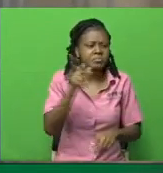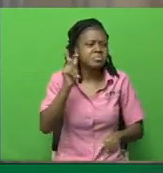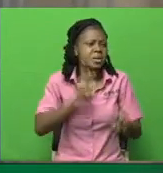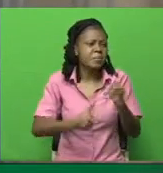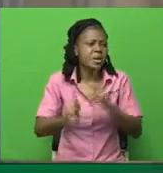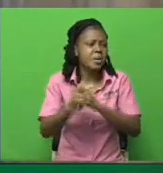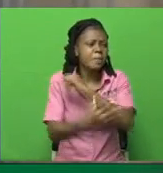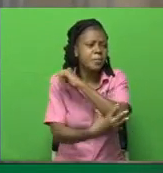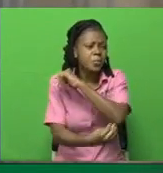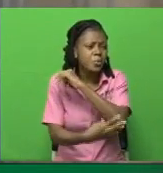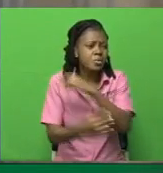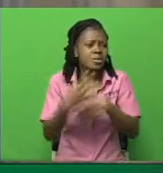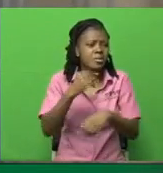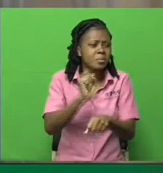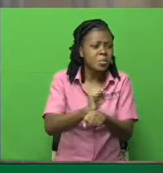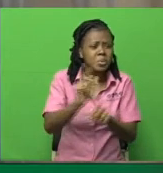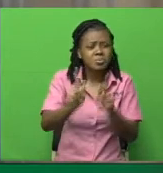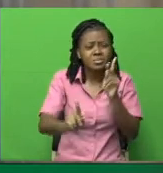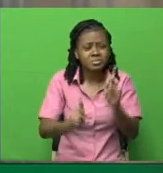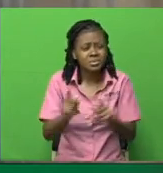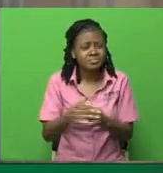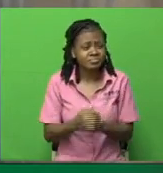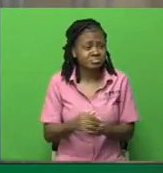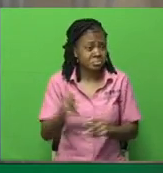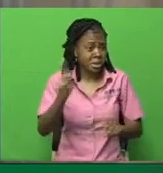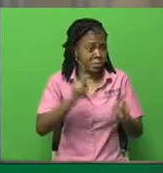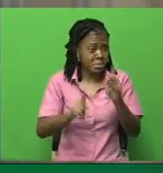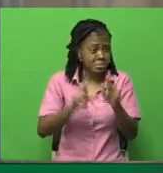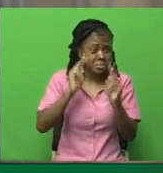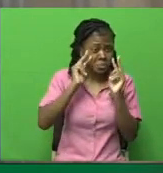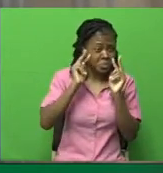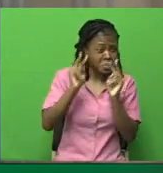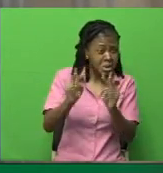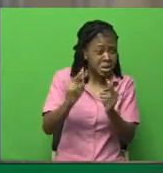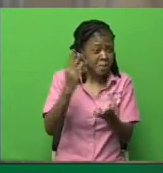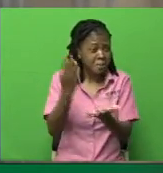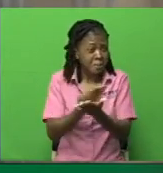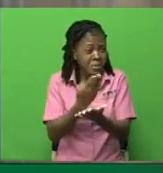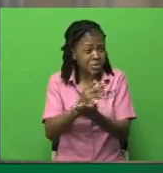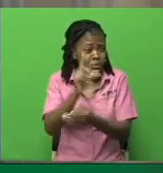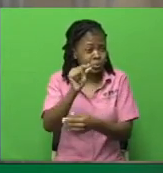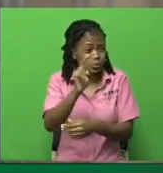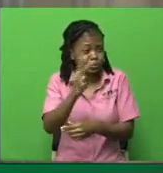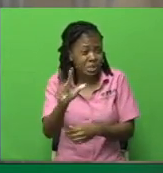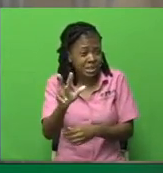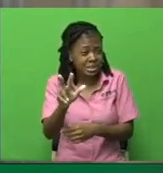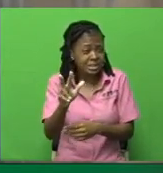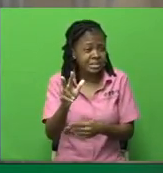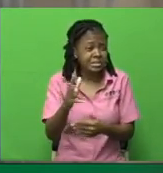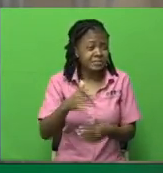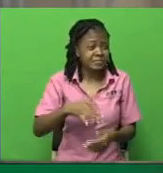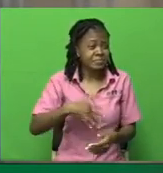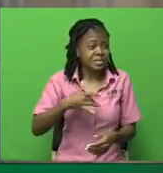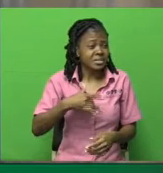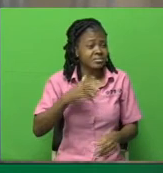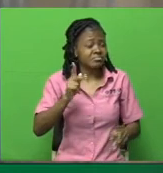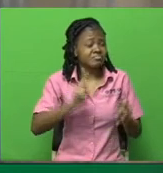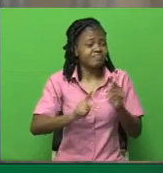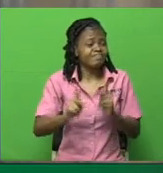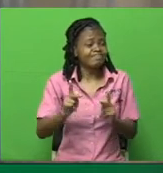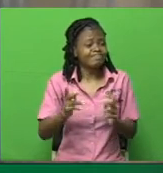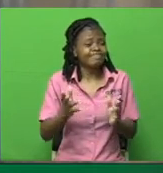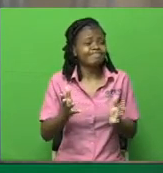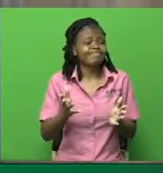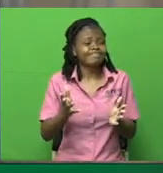the news they reported on reactions to the budget 2023 accurately put it in my respectful View and I quote